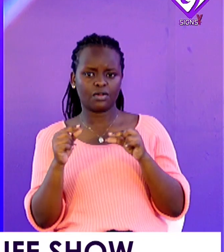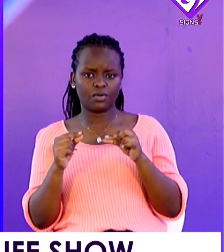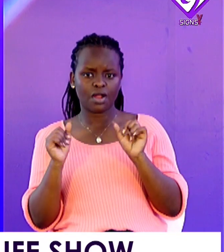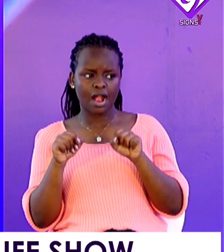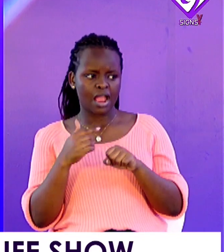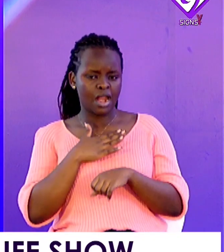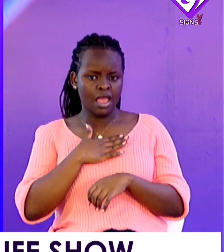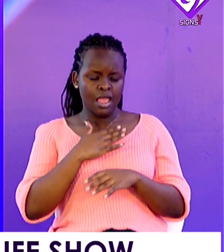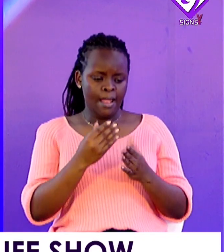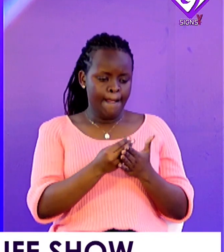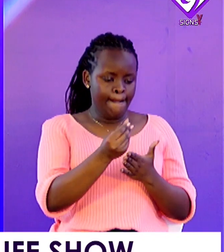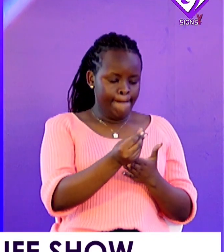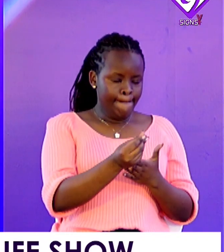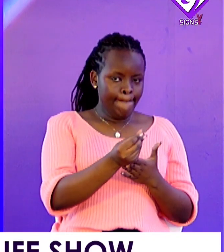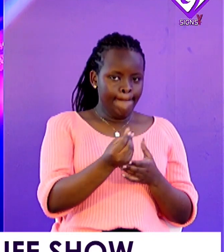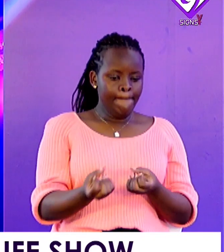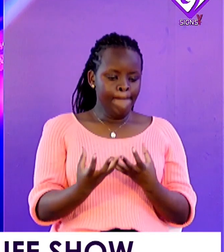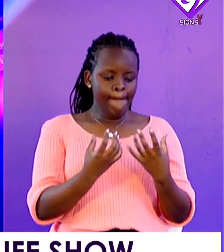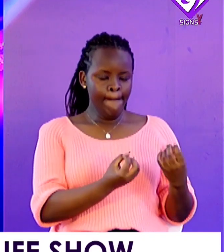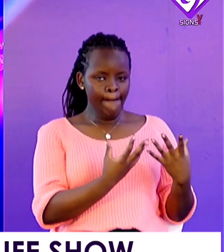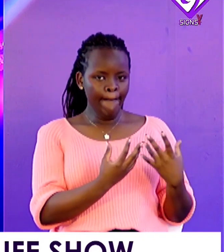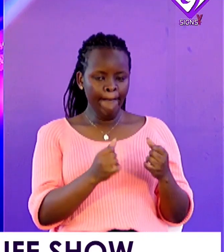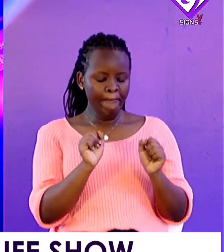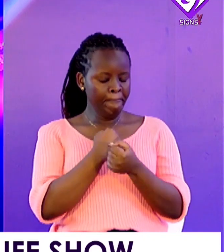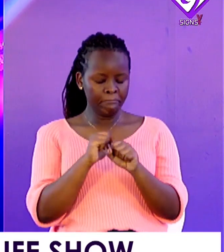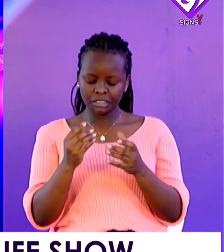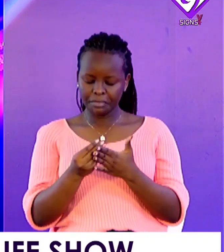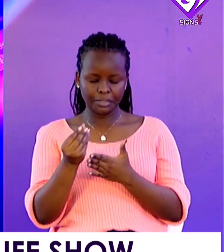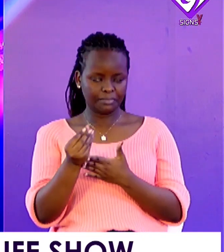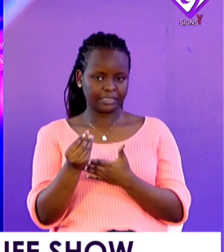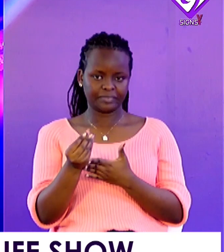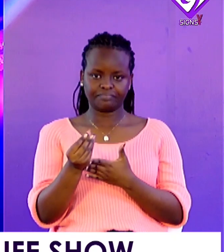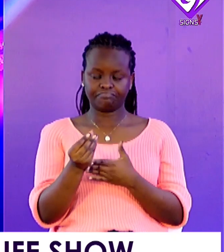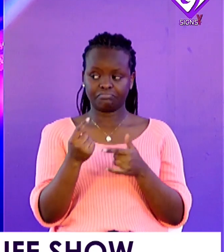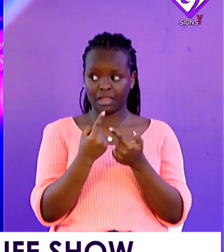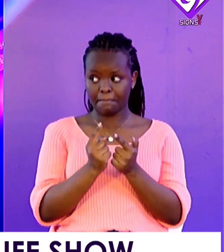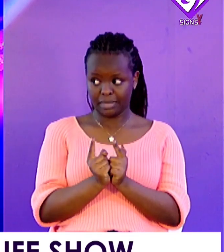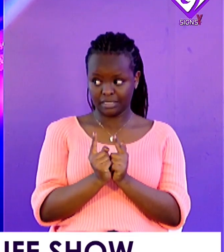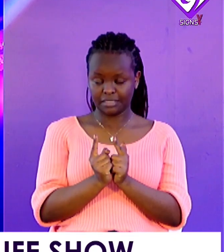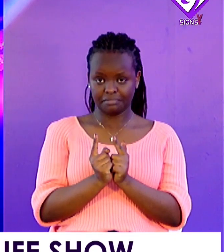buy a miracle? You cannot buy miracles, but we